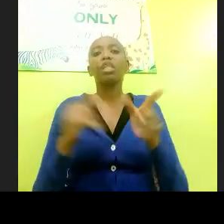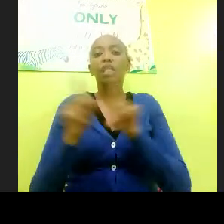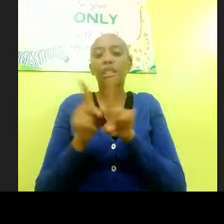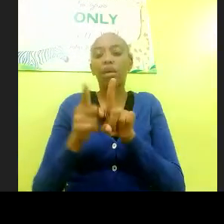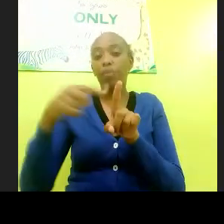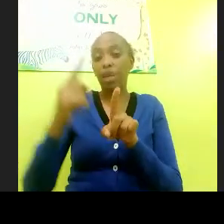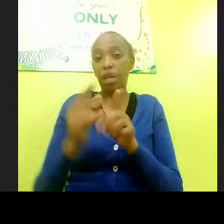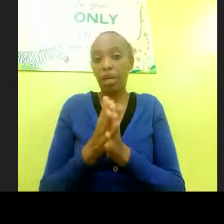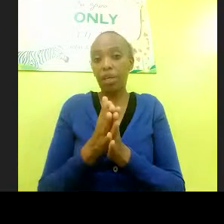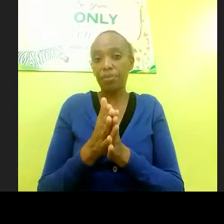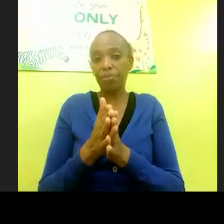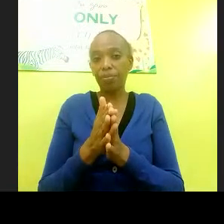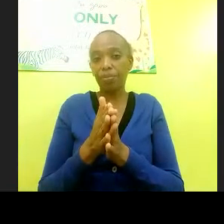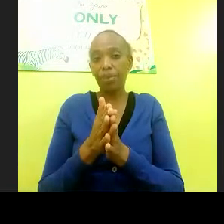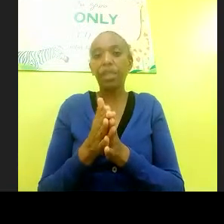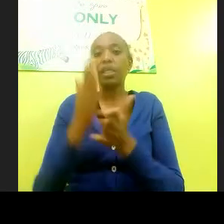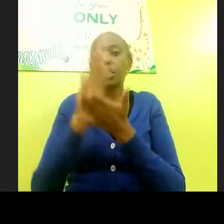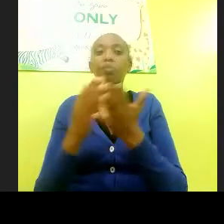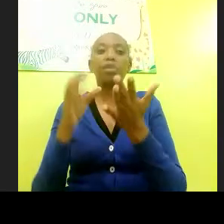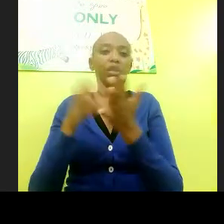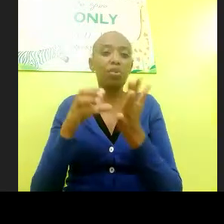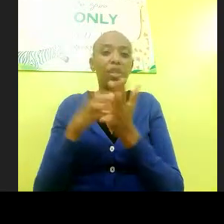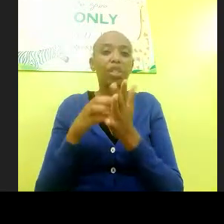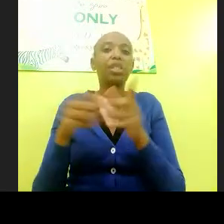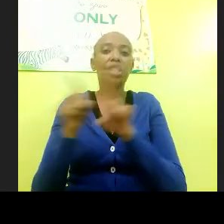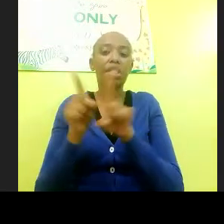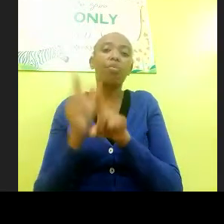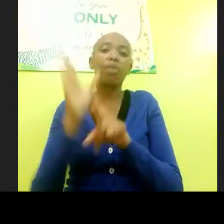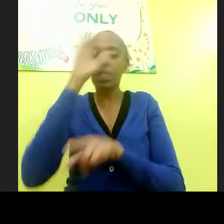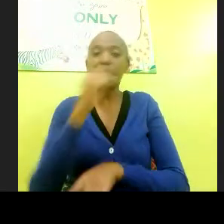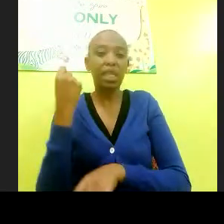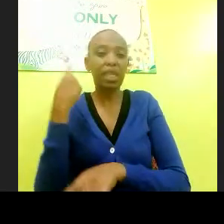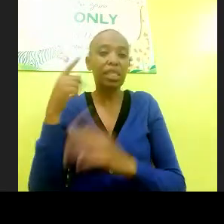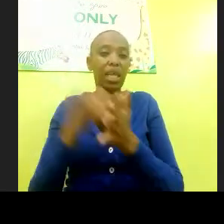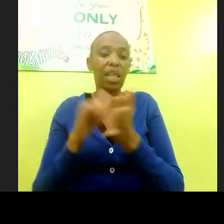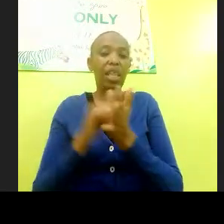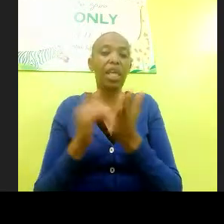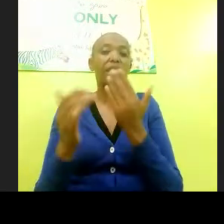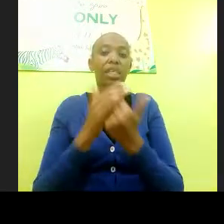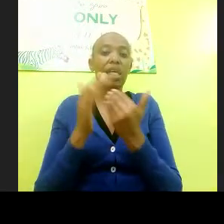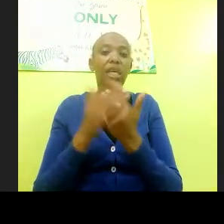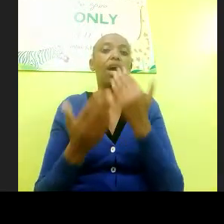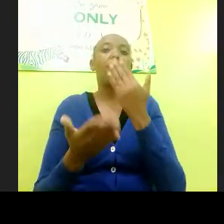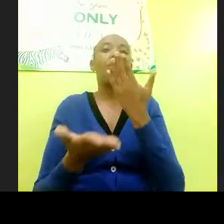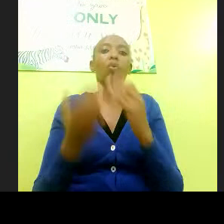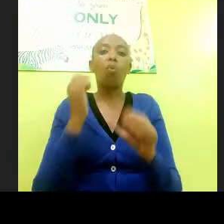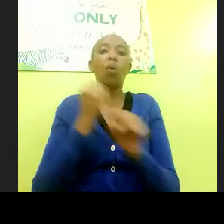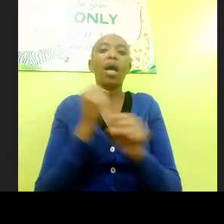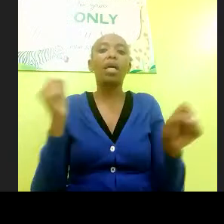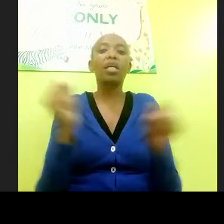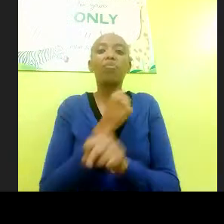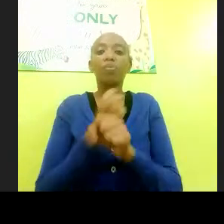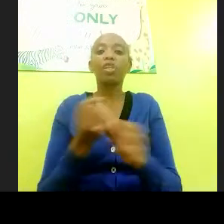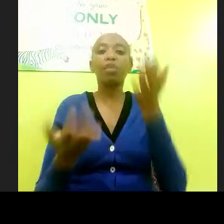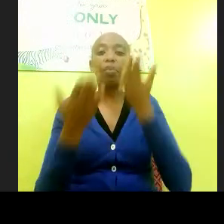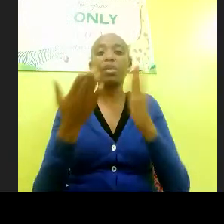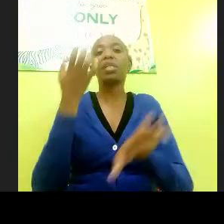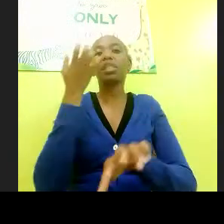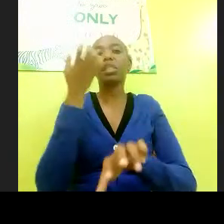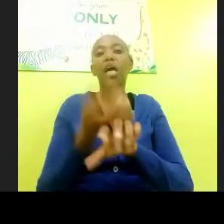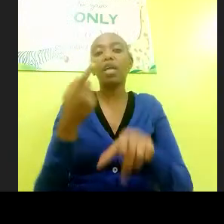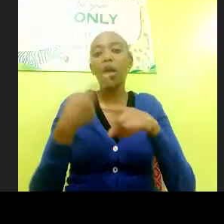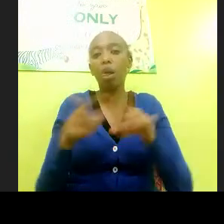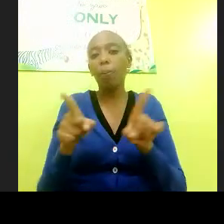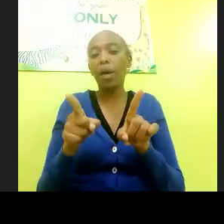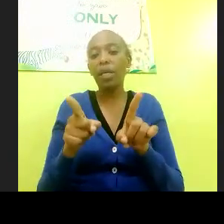of the situation is partly because of this misconception that care work cannot be measured. It's too difficult. But we're going to prove